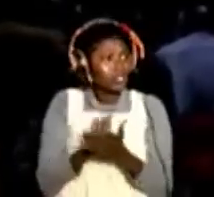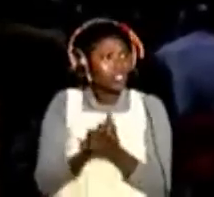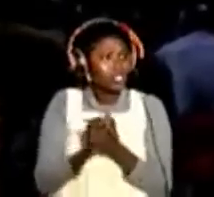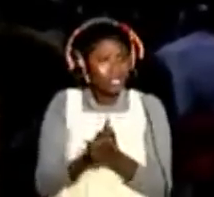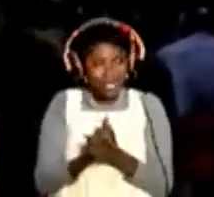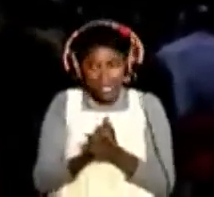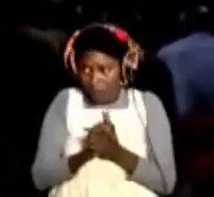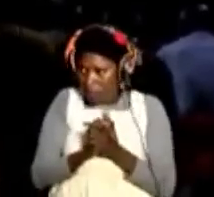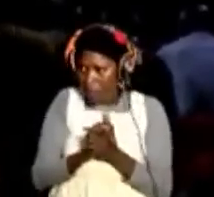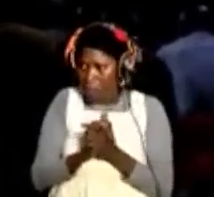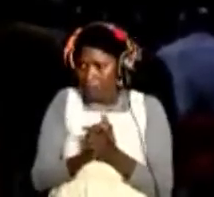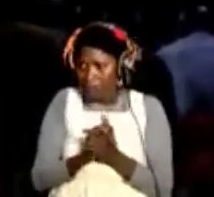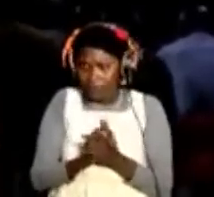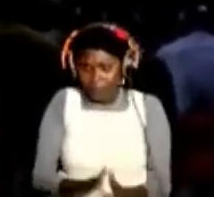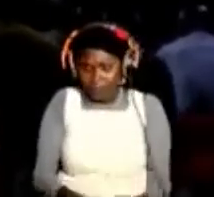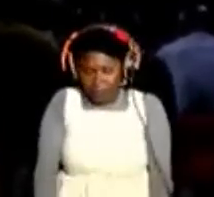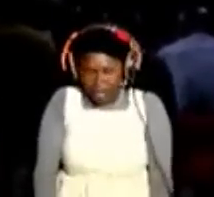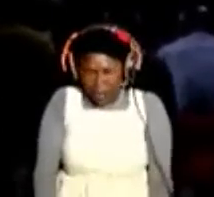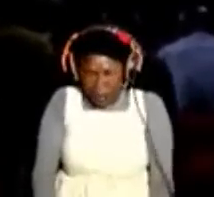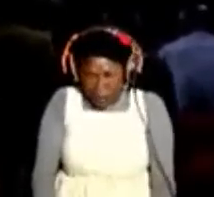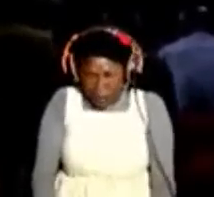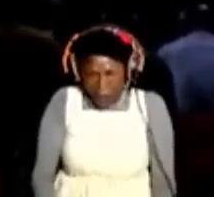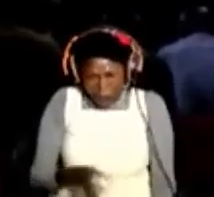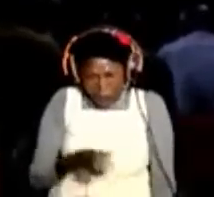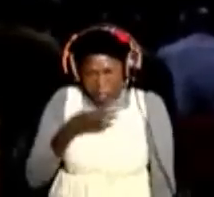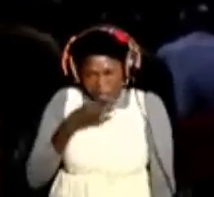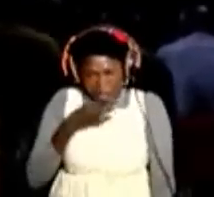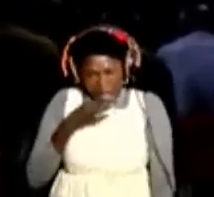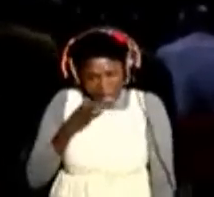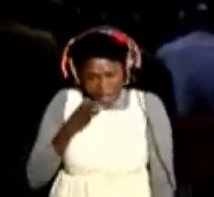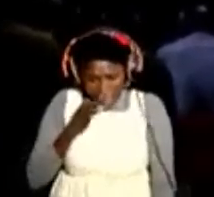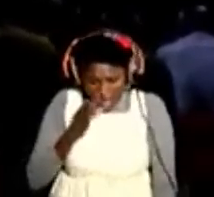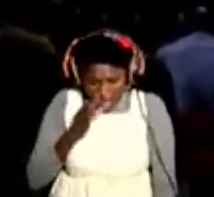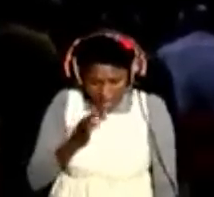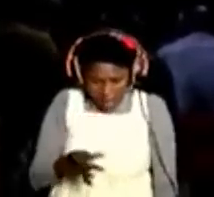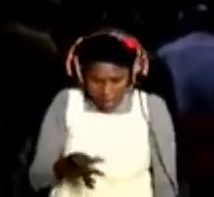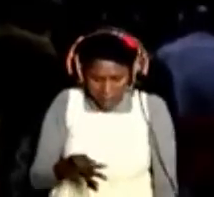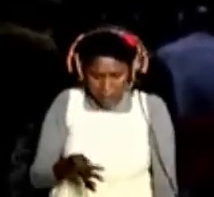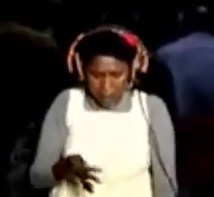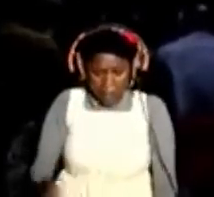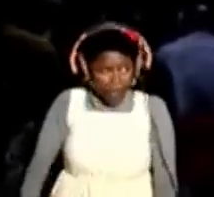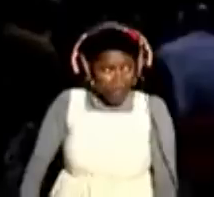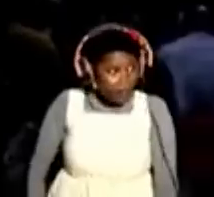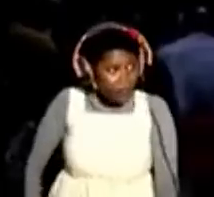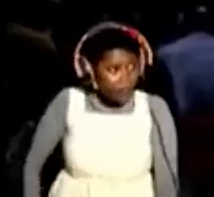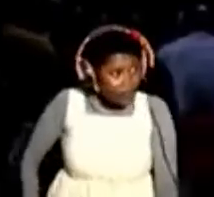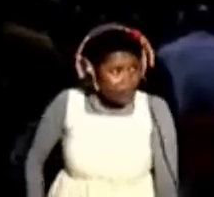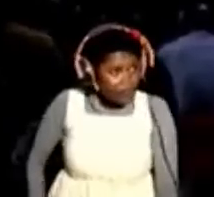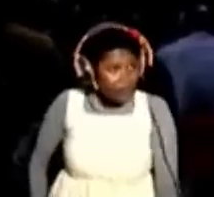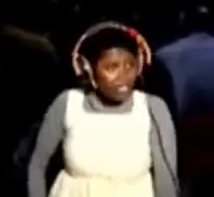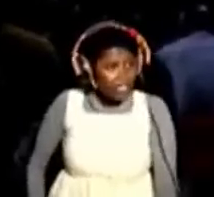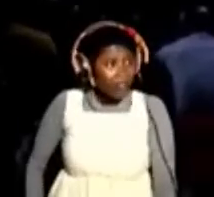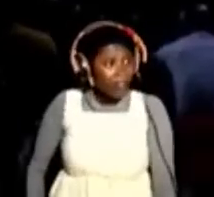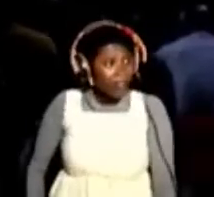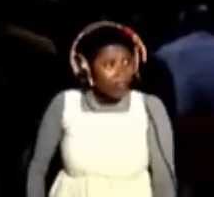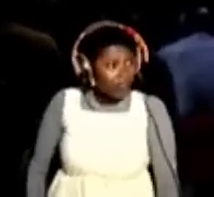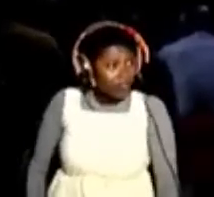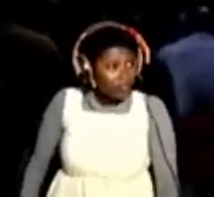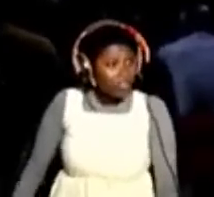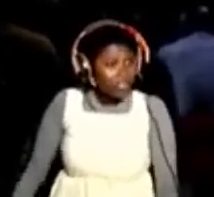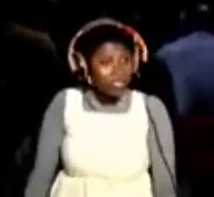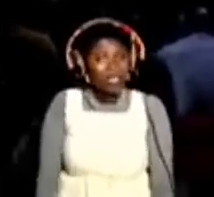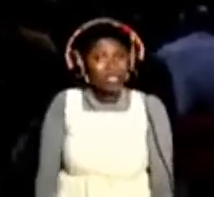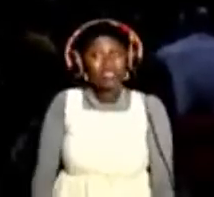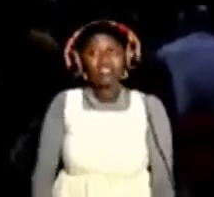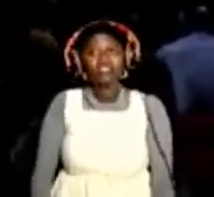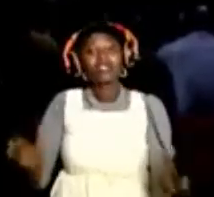night. God bless you. If you cannot find space at this altar, just get on your